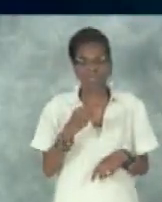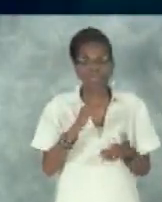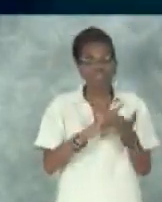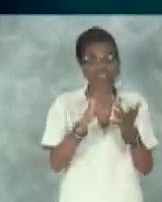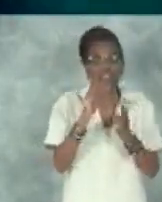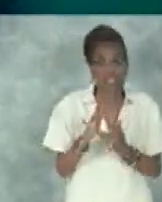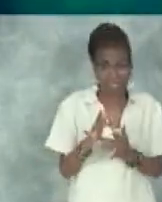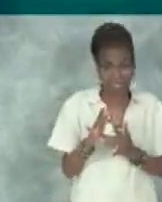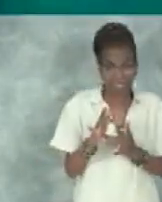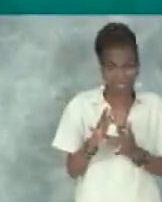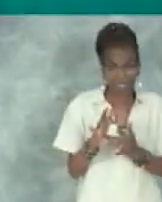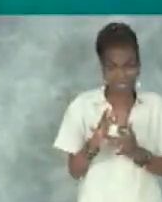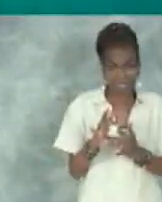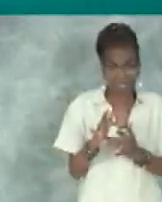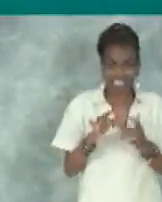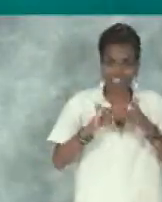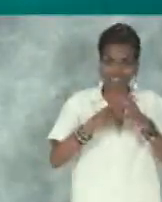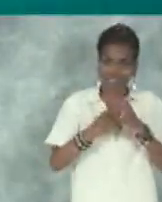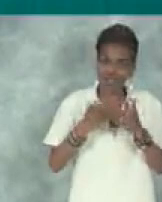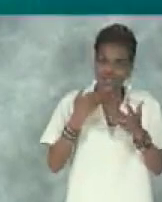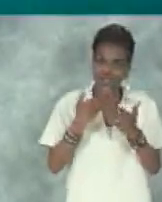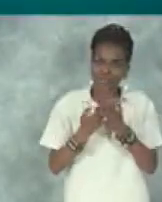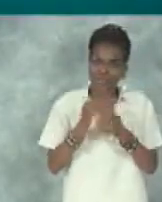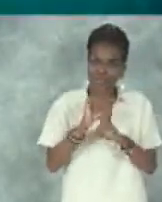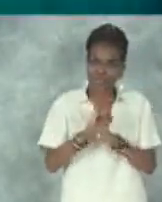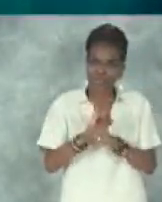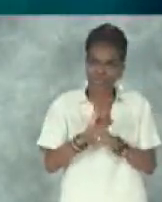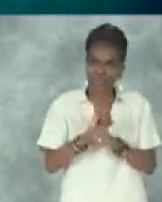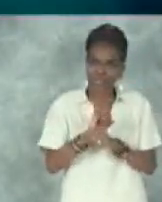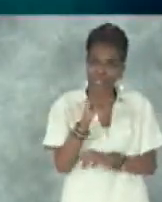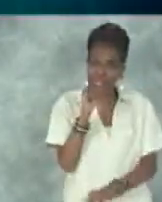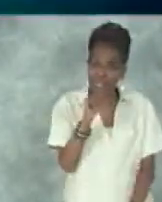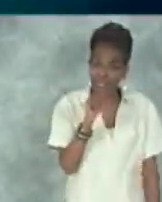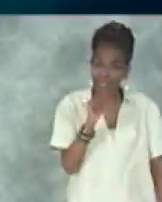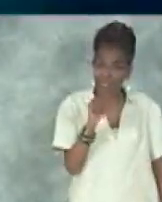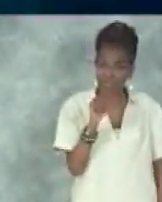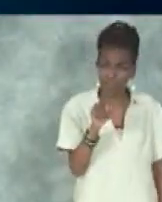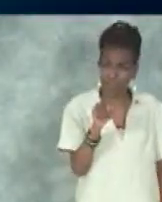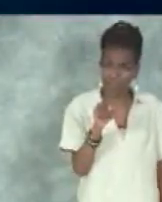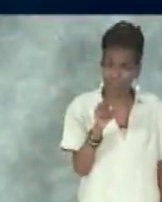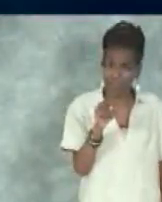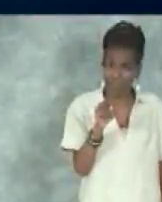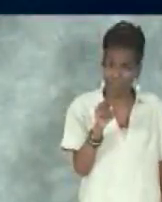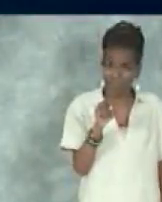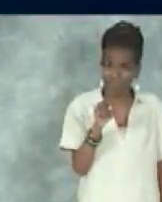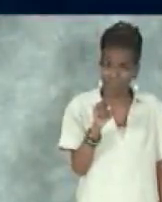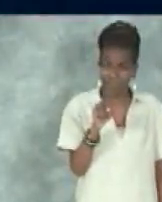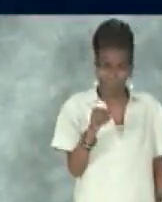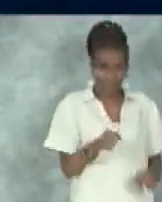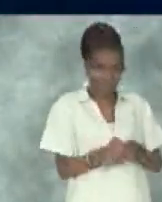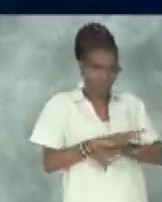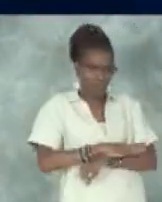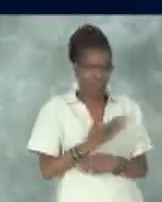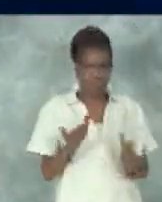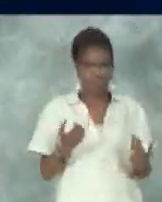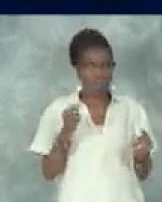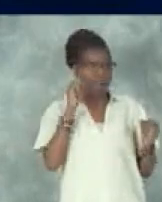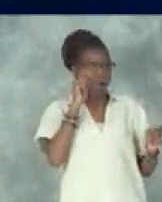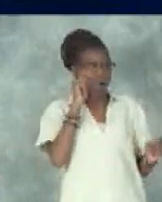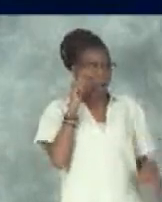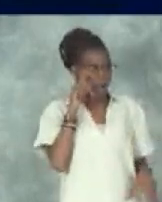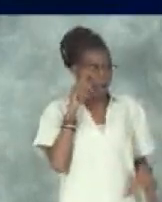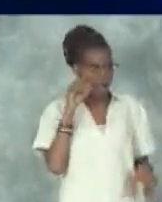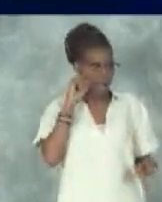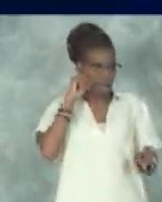if he said it, this may have caught us by surprise. It ain't catch him. Do you